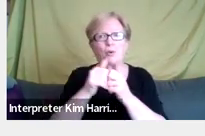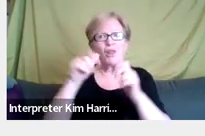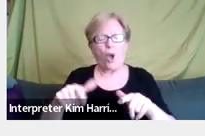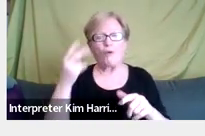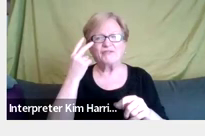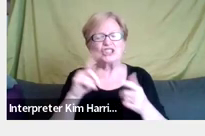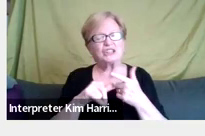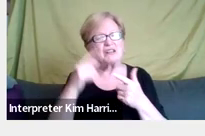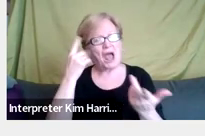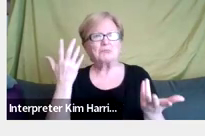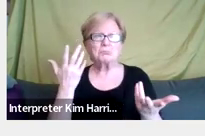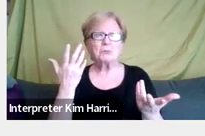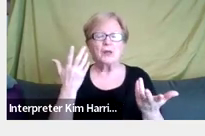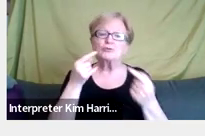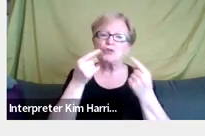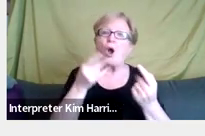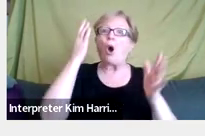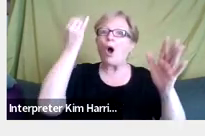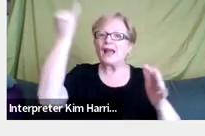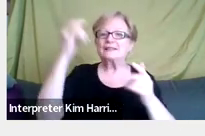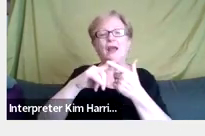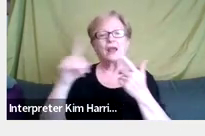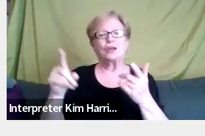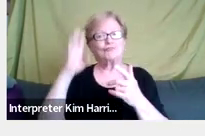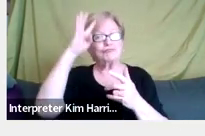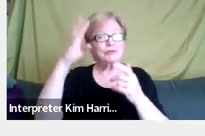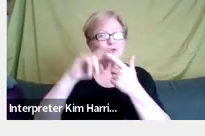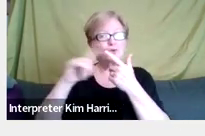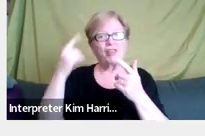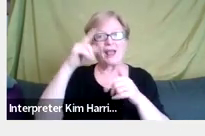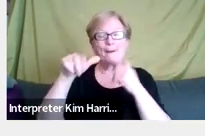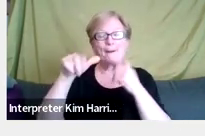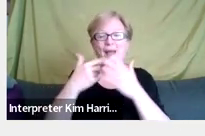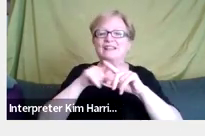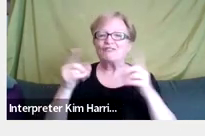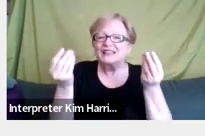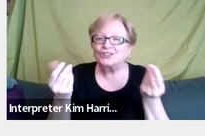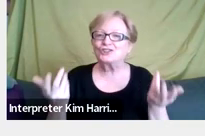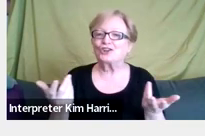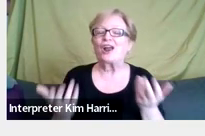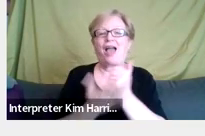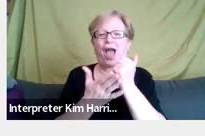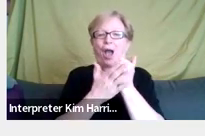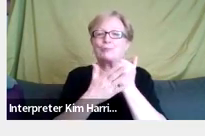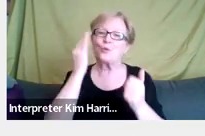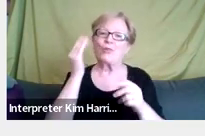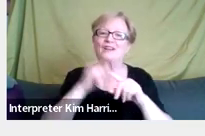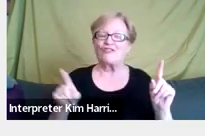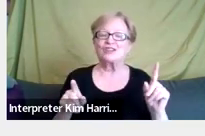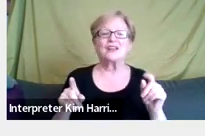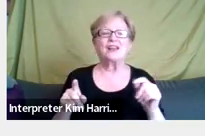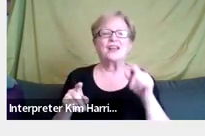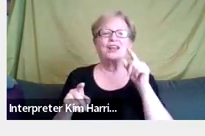she's definitely an innovator in the space. She is wearing a